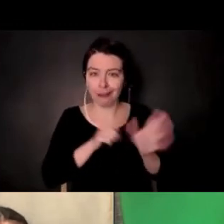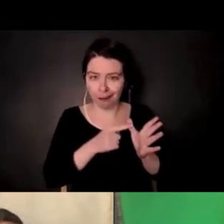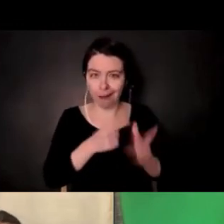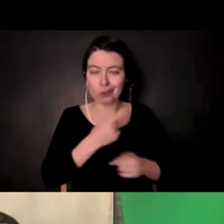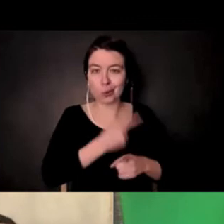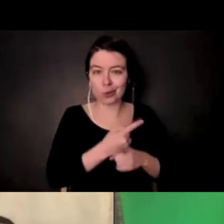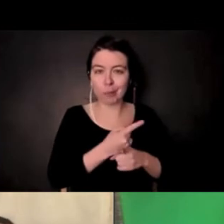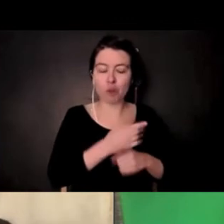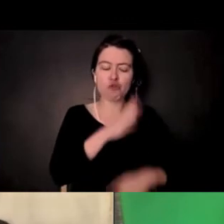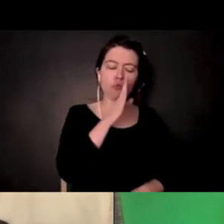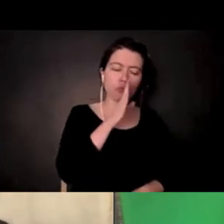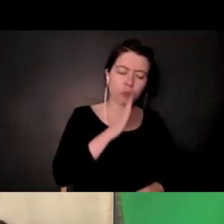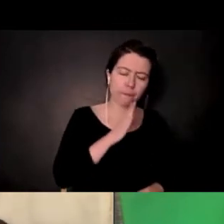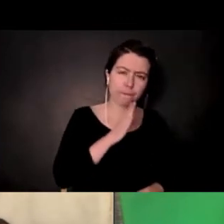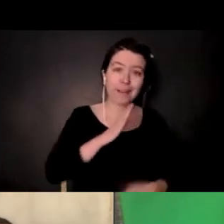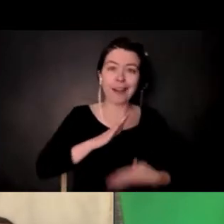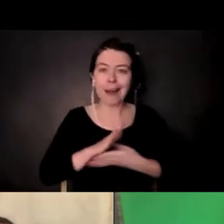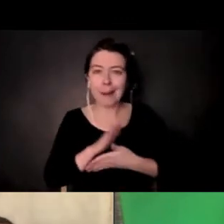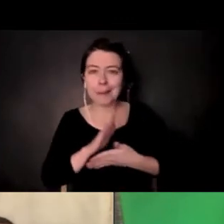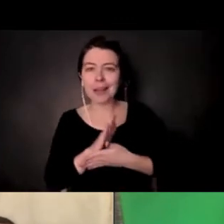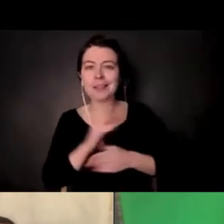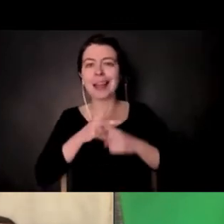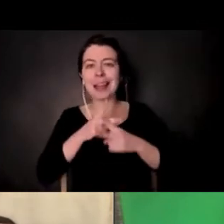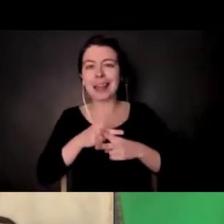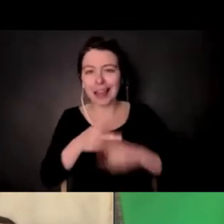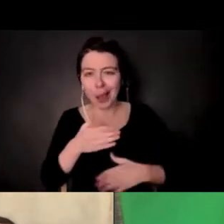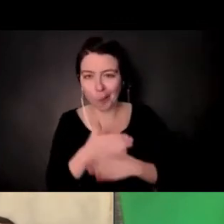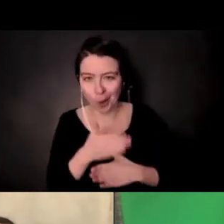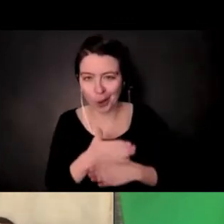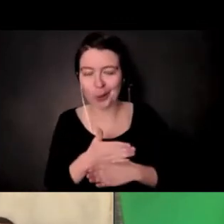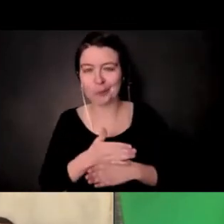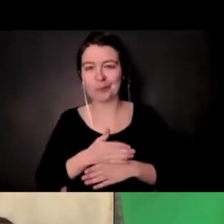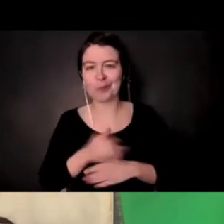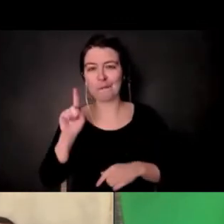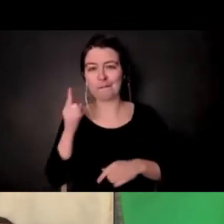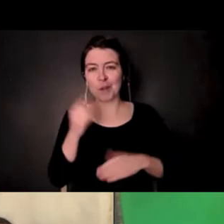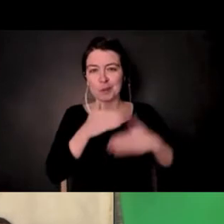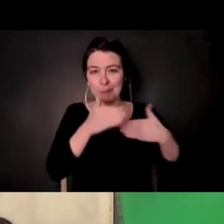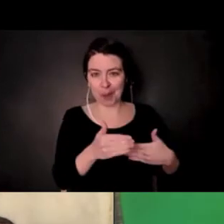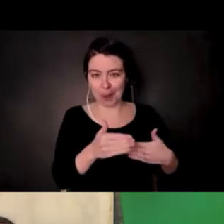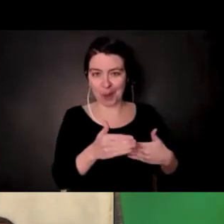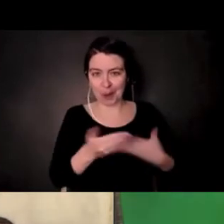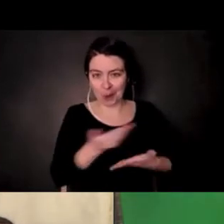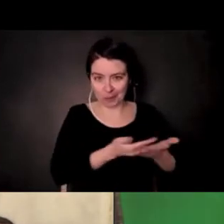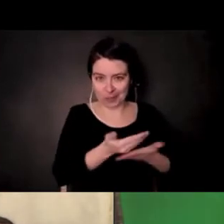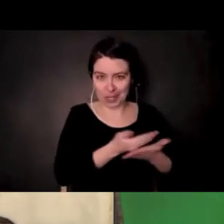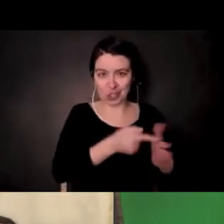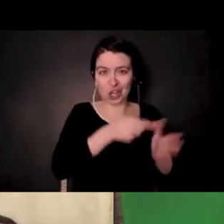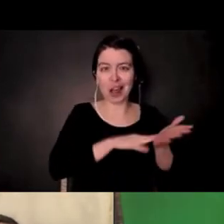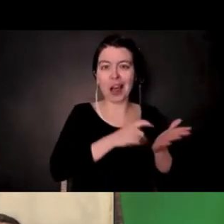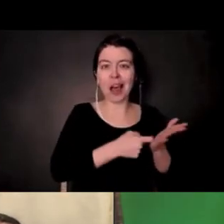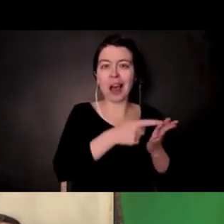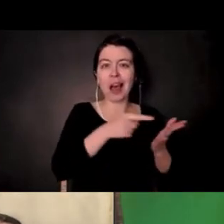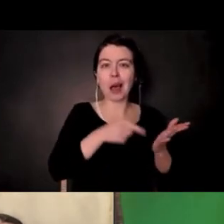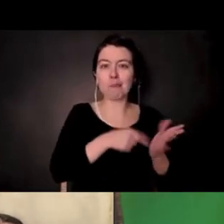care work. So in this first part of the conversation, Amrita and Priya will be setting the scene to talk about